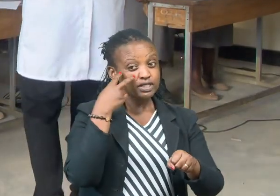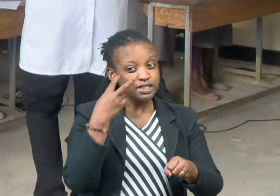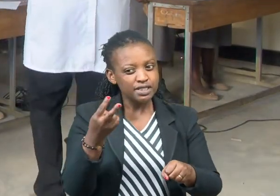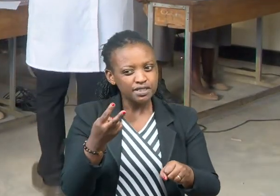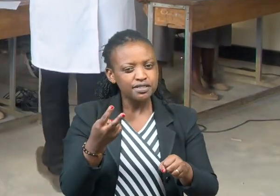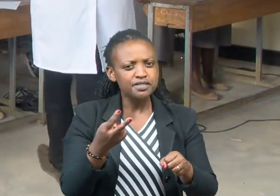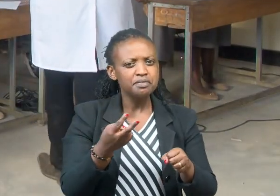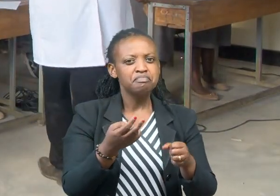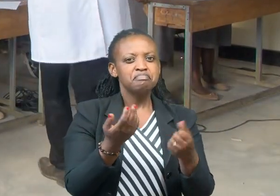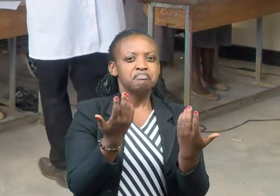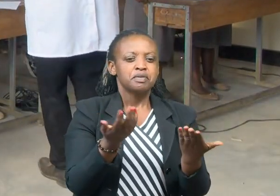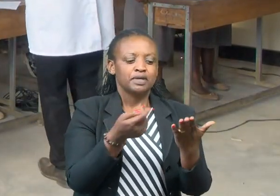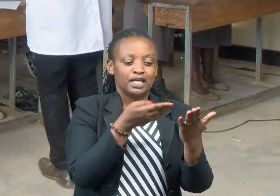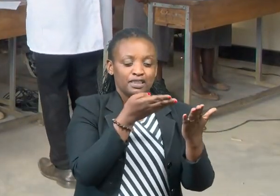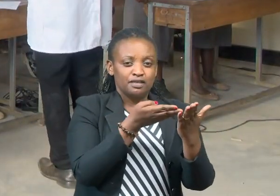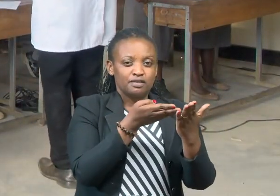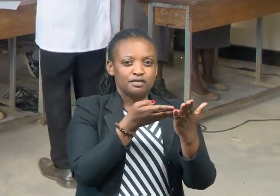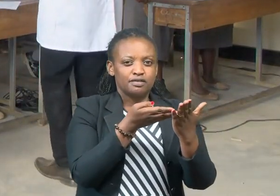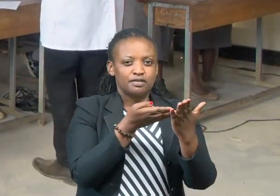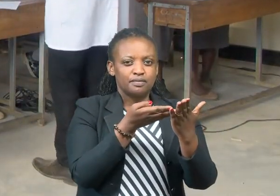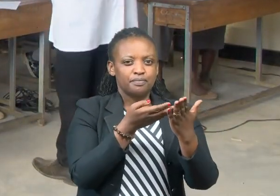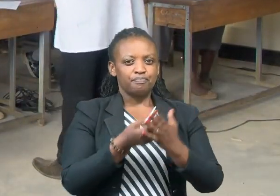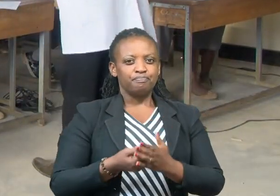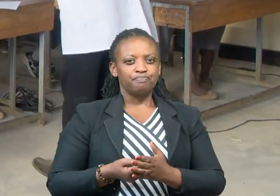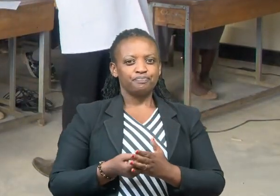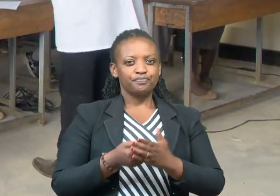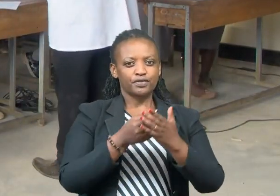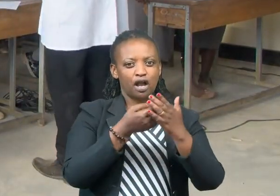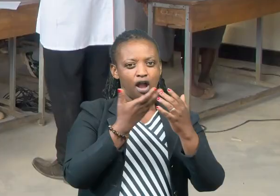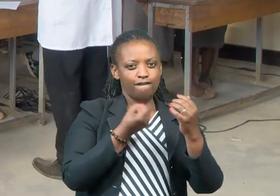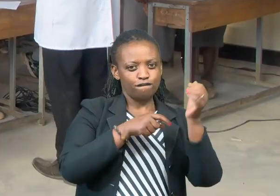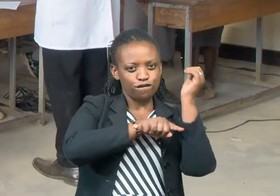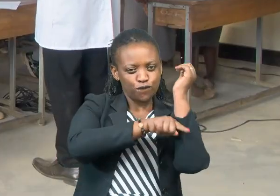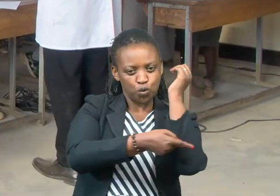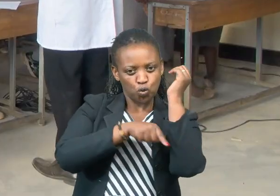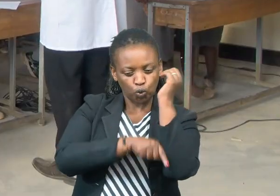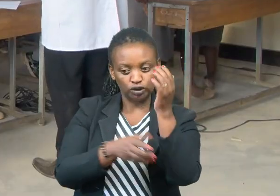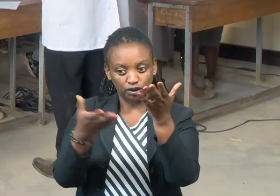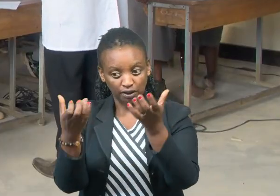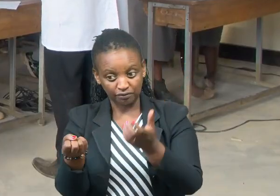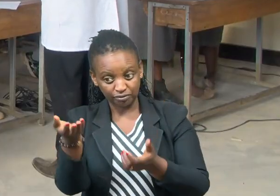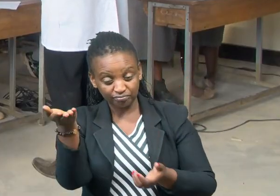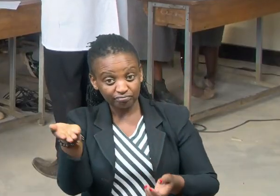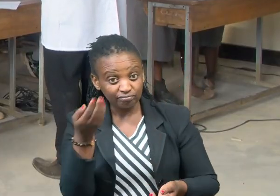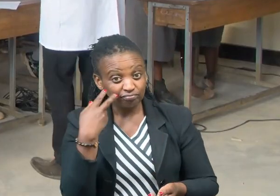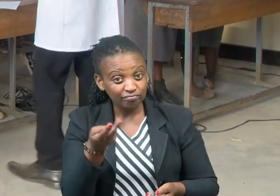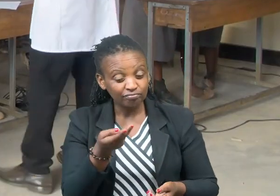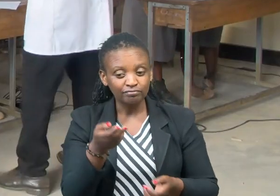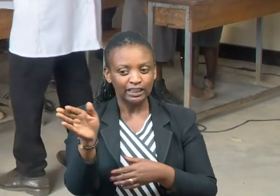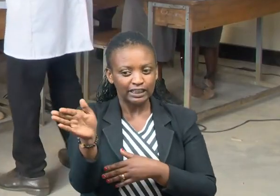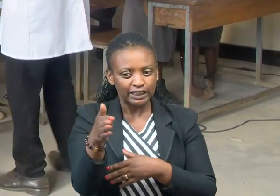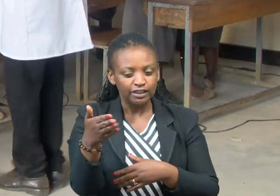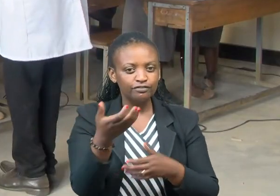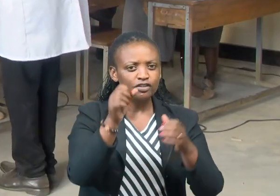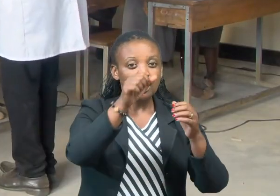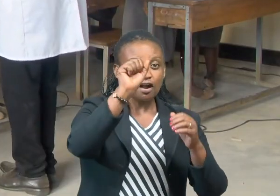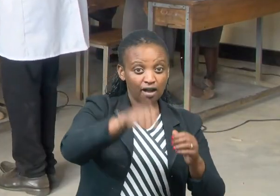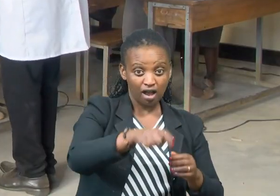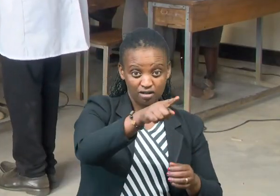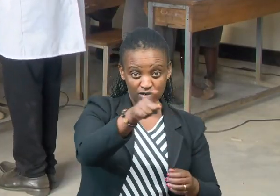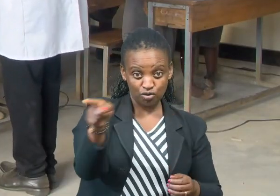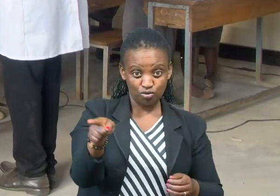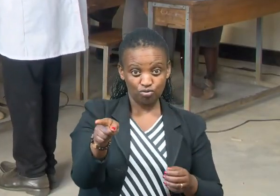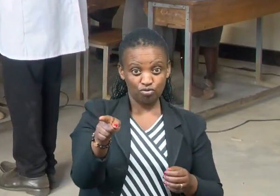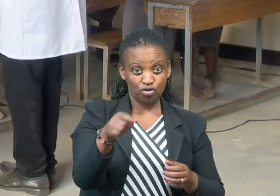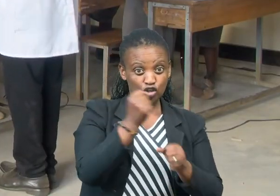Can you see them and you see that this is a root? This is